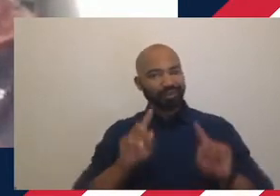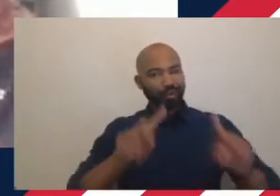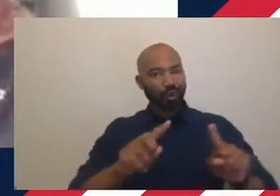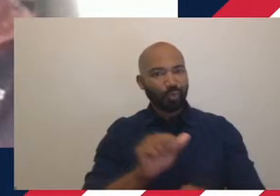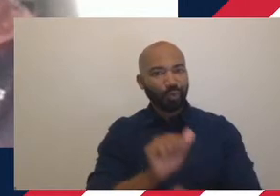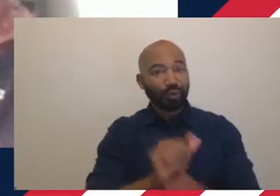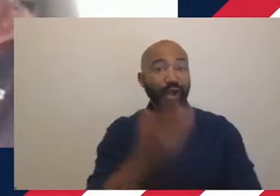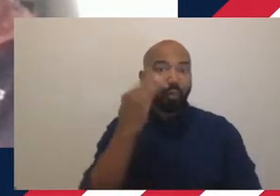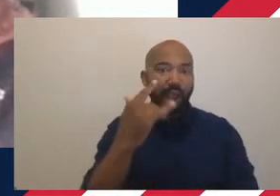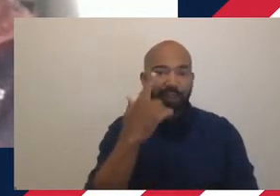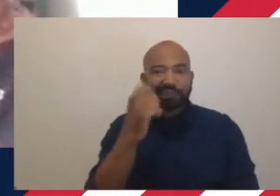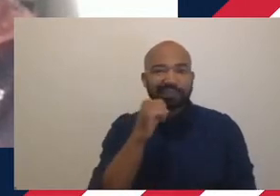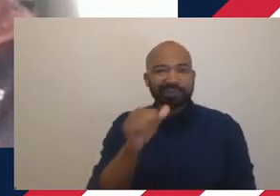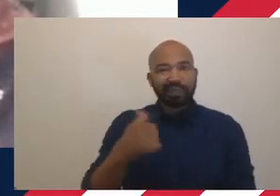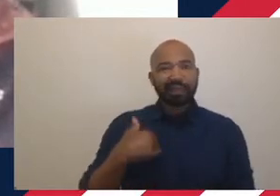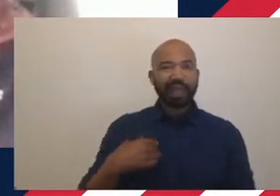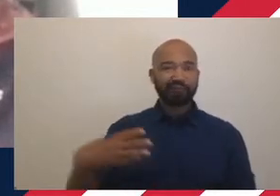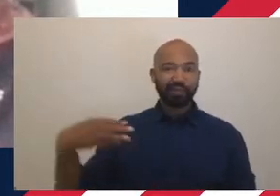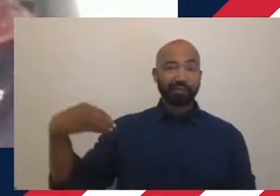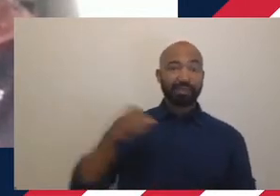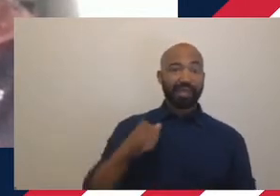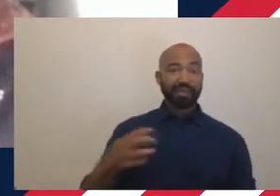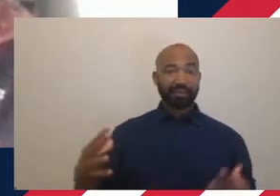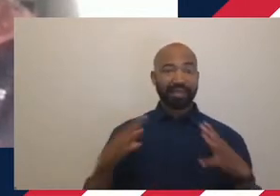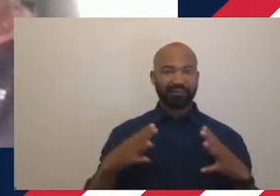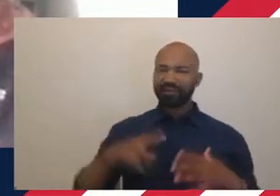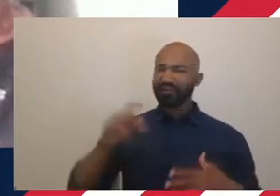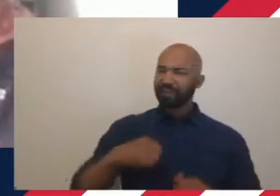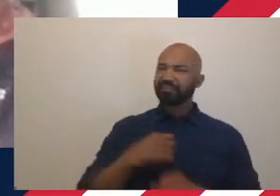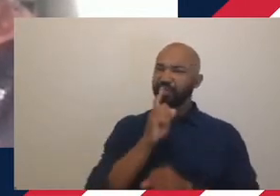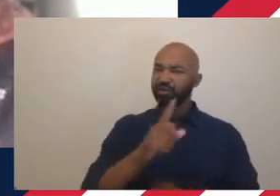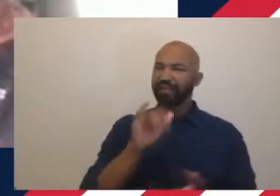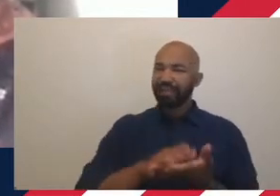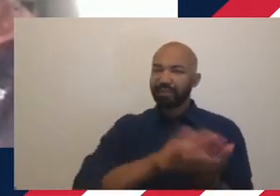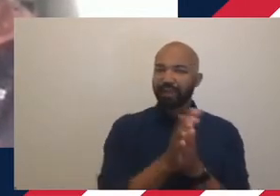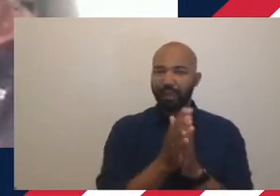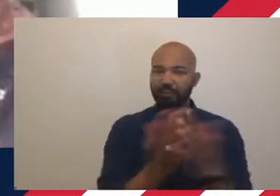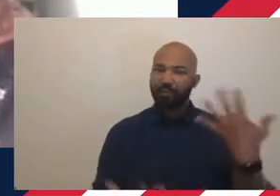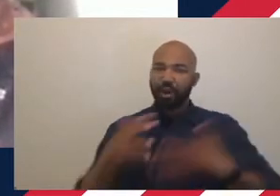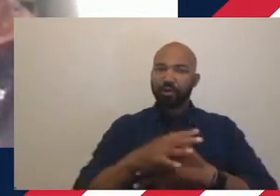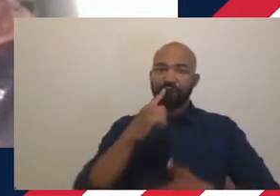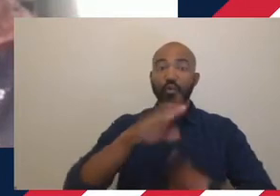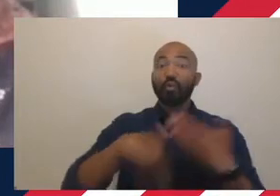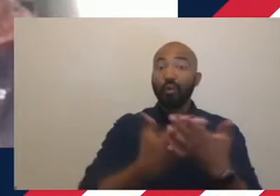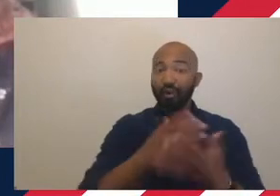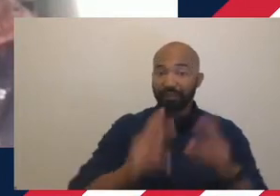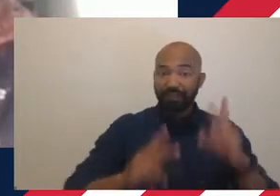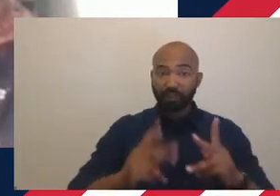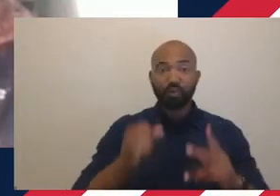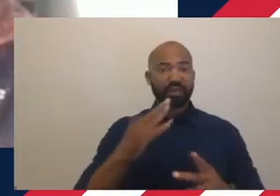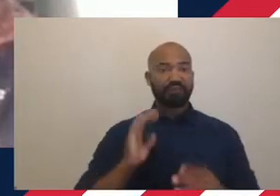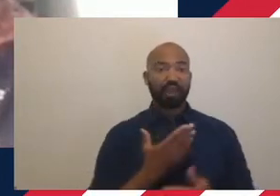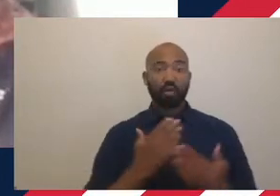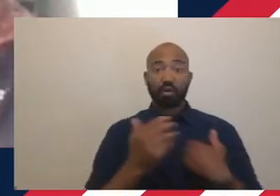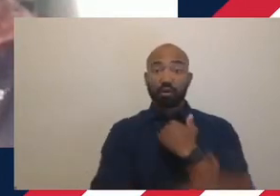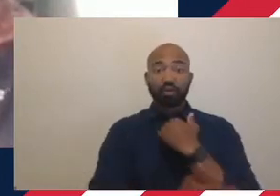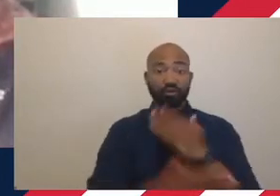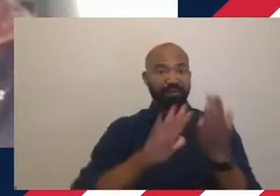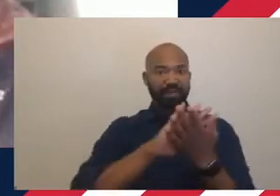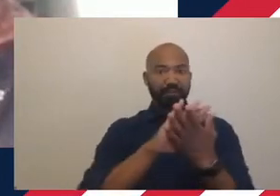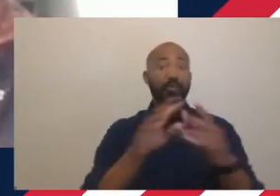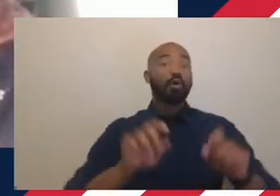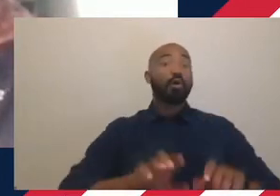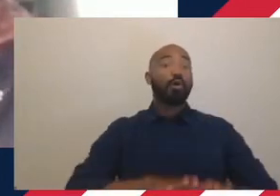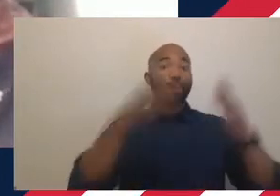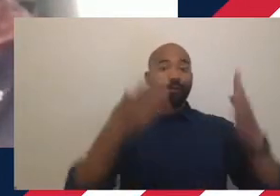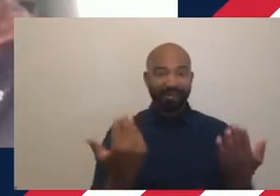jeopardy. We need to make paid leave for all a priority if we're going to open our country and ensure the financial stability of